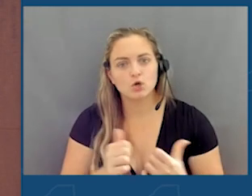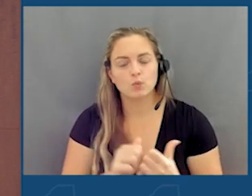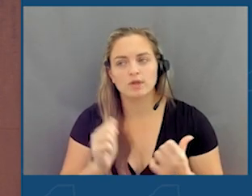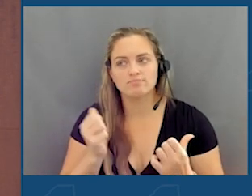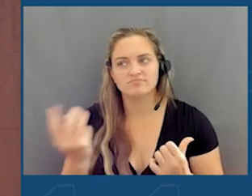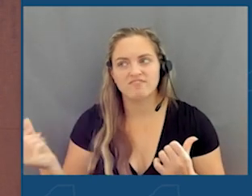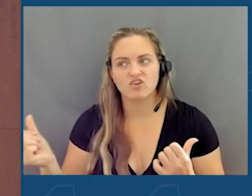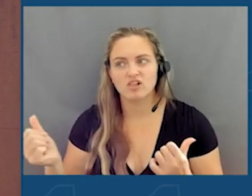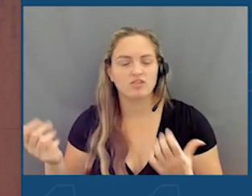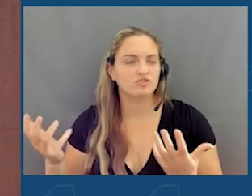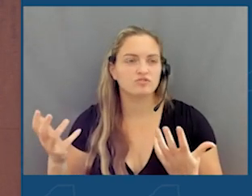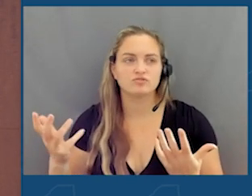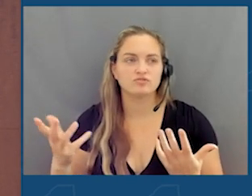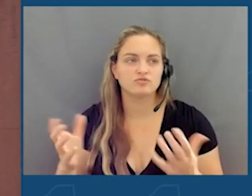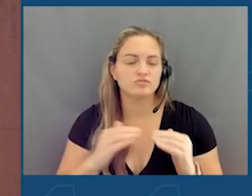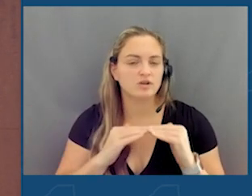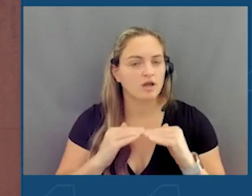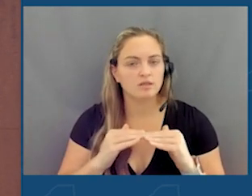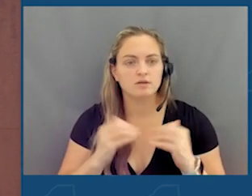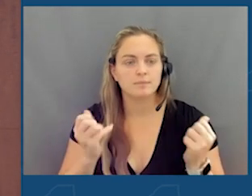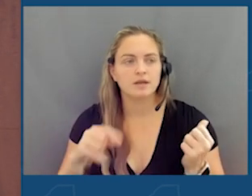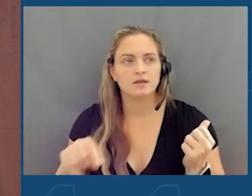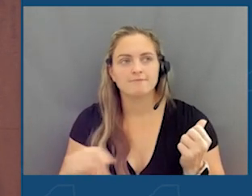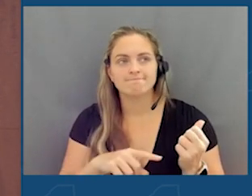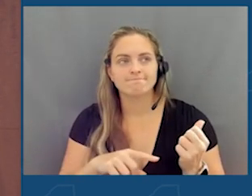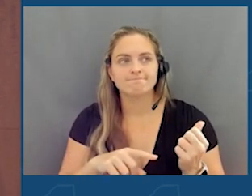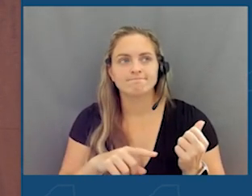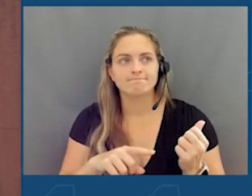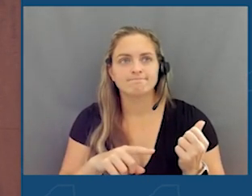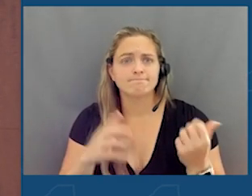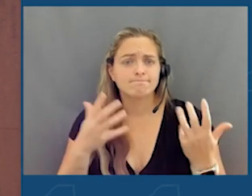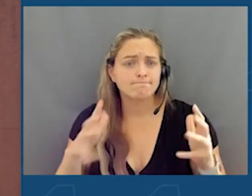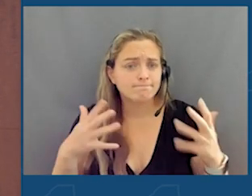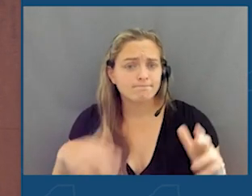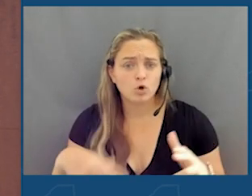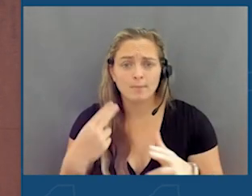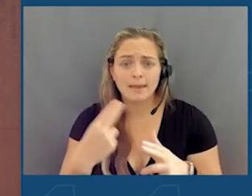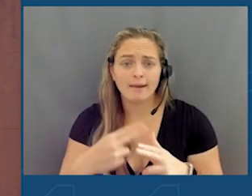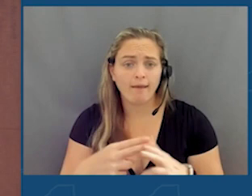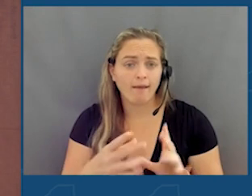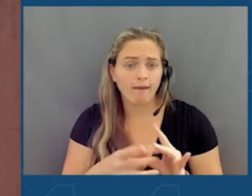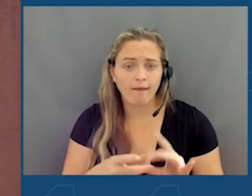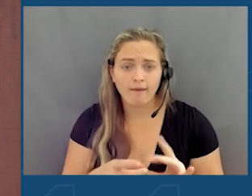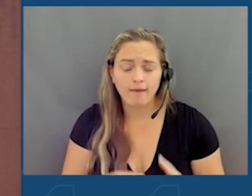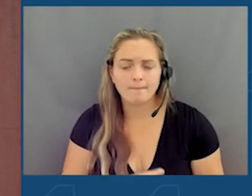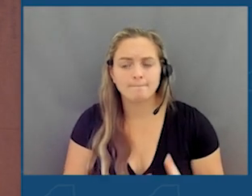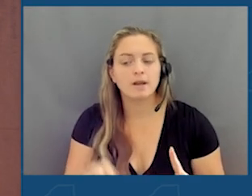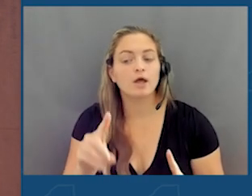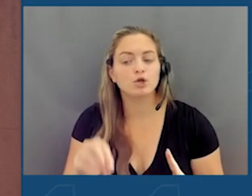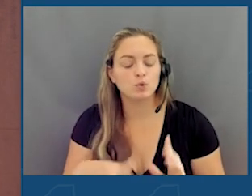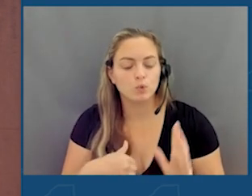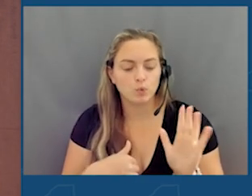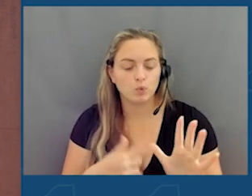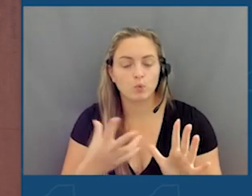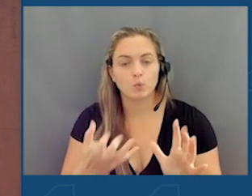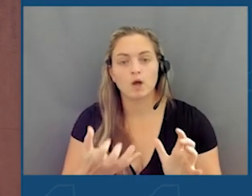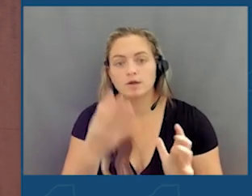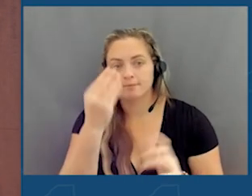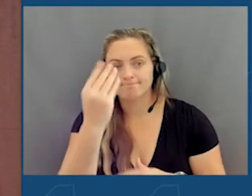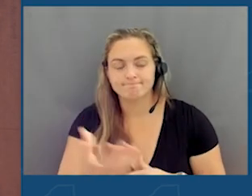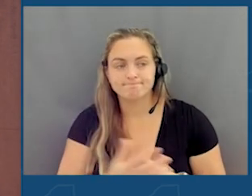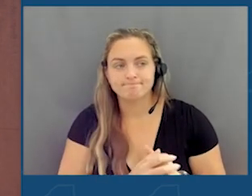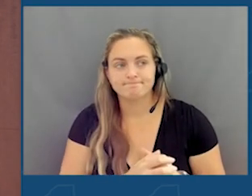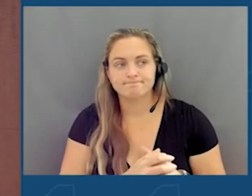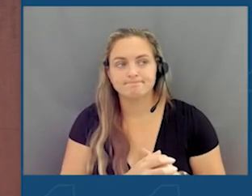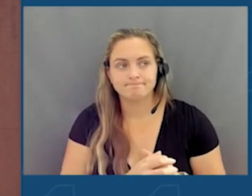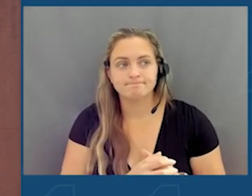of my colleagues, many of whom have already been named. I do want to say that